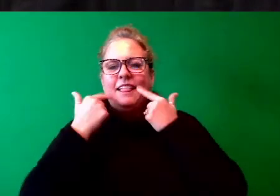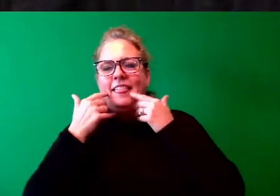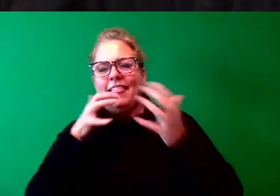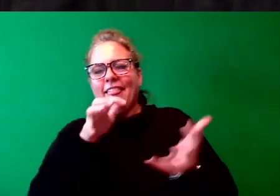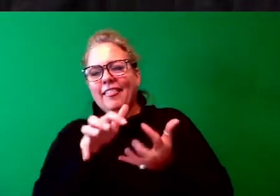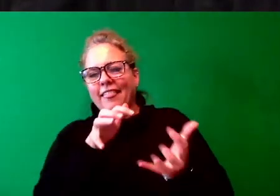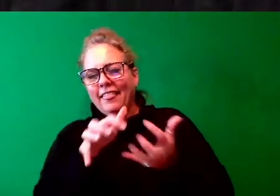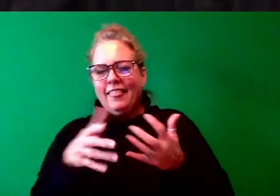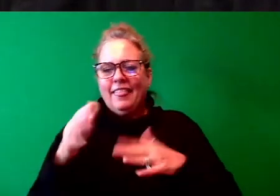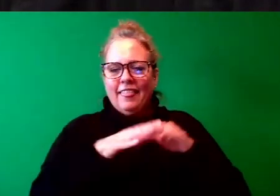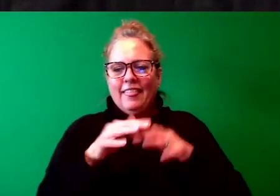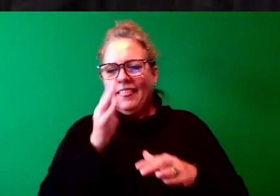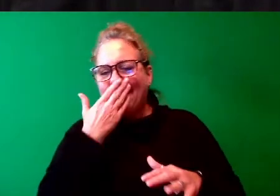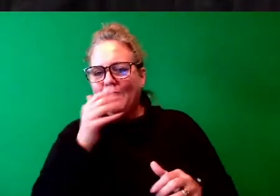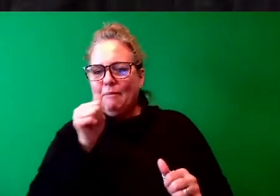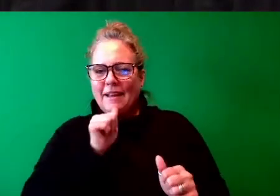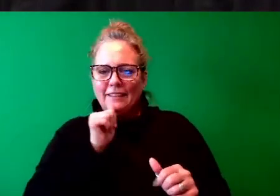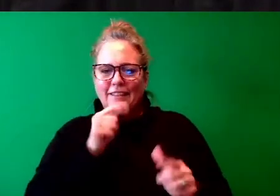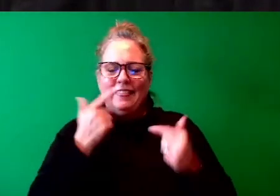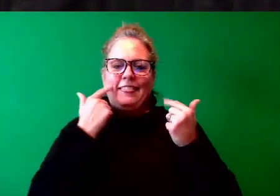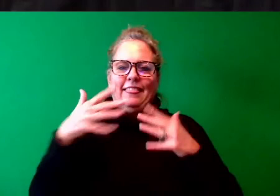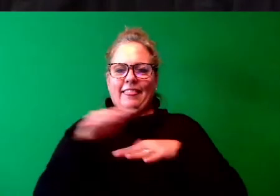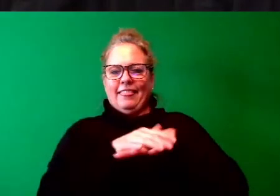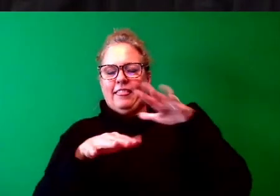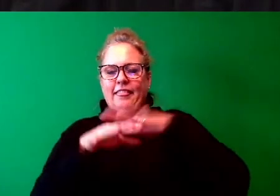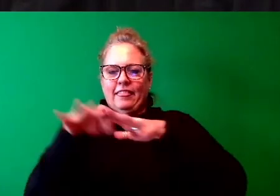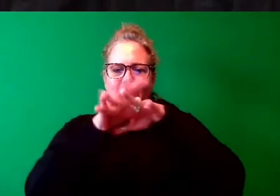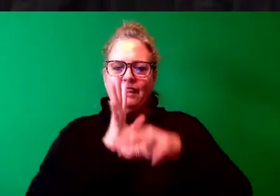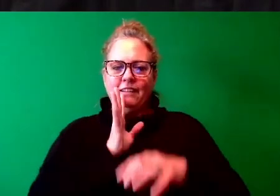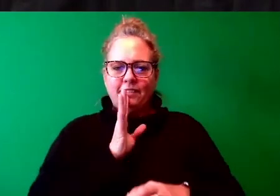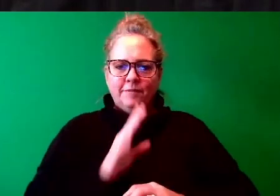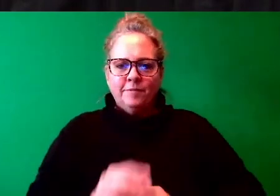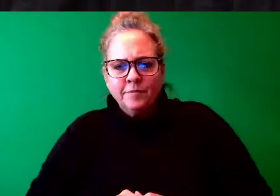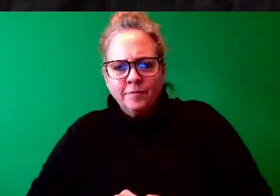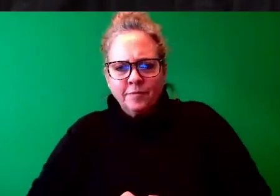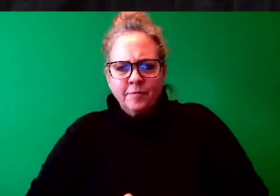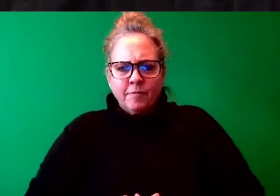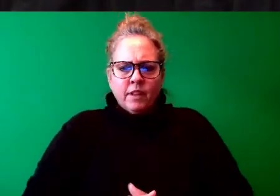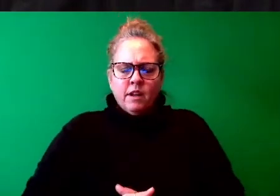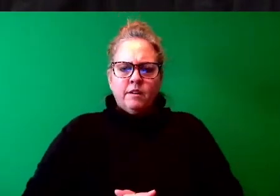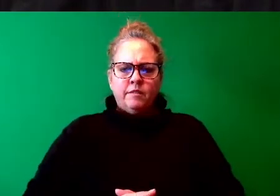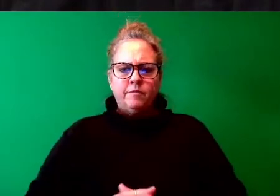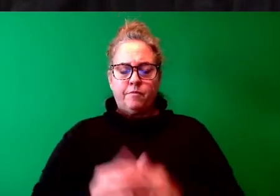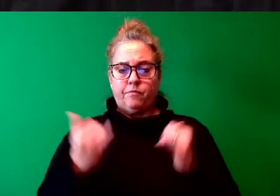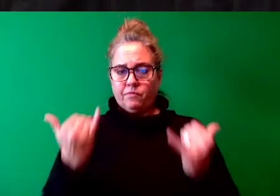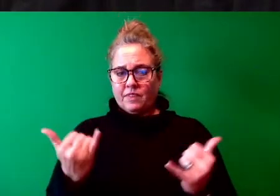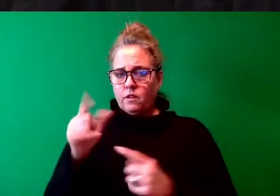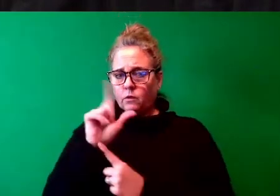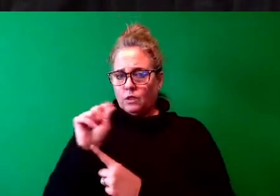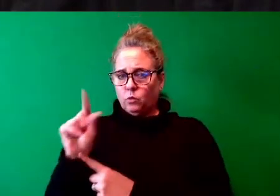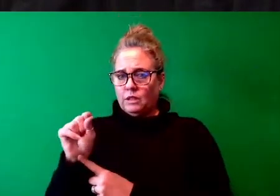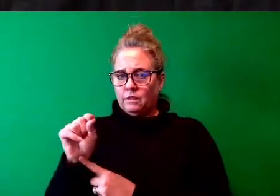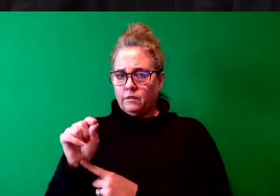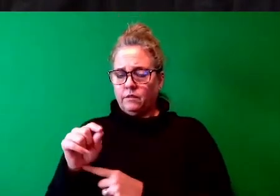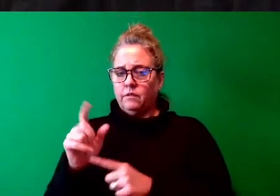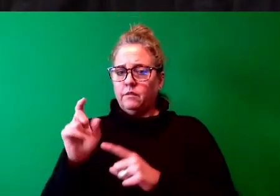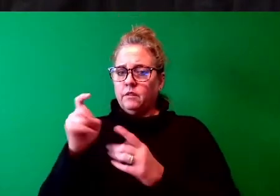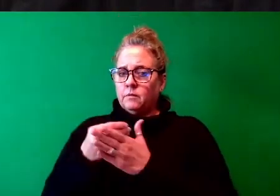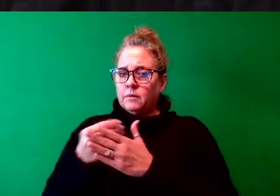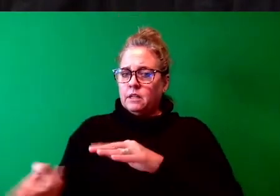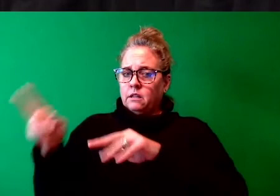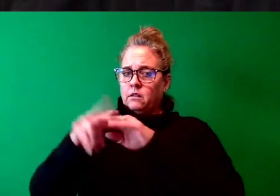Sorry. So as of 2020, you guys were able to increase your fund balance by about $2.7